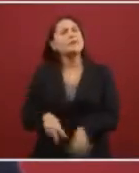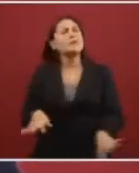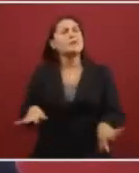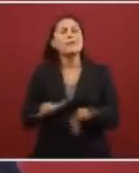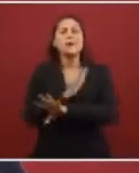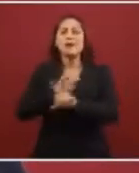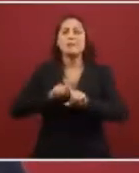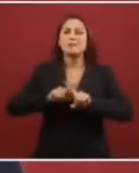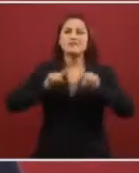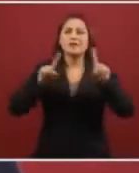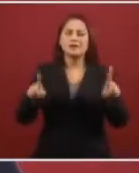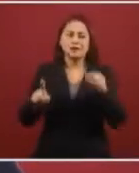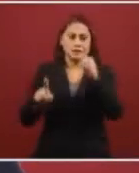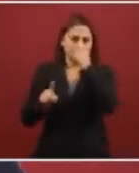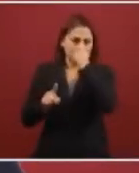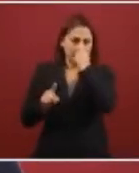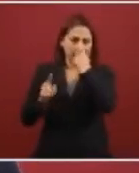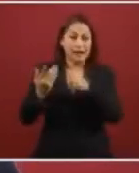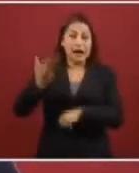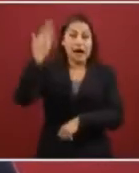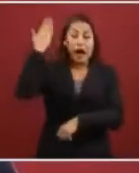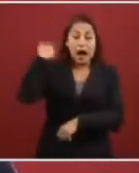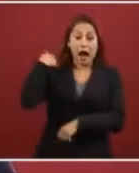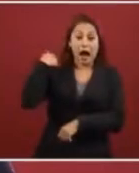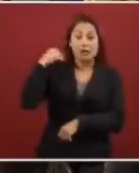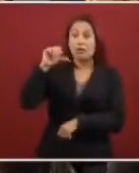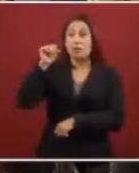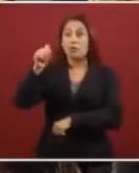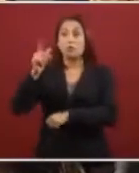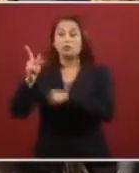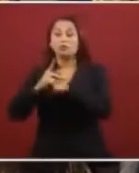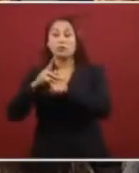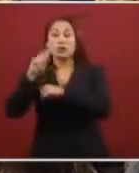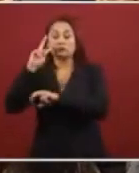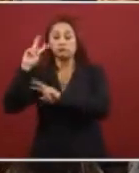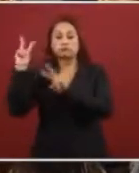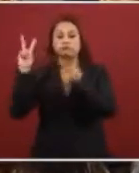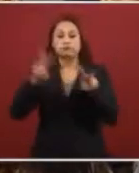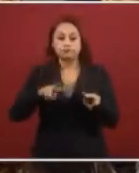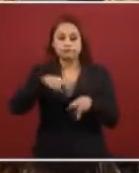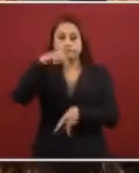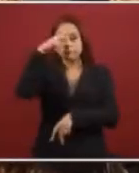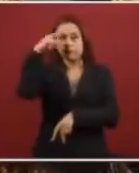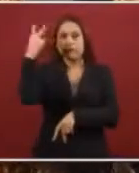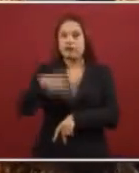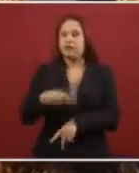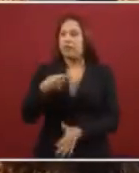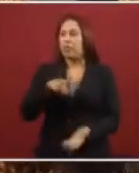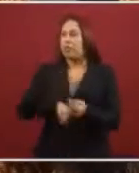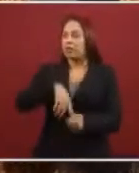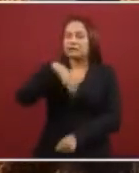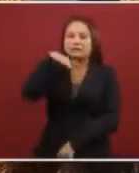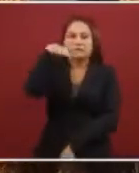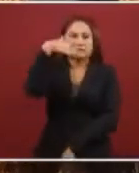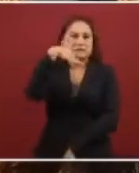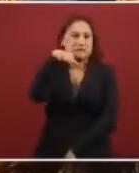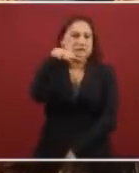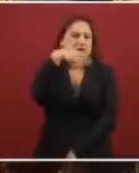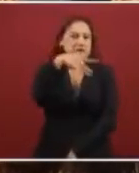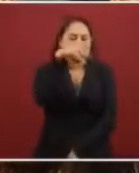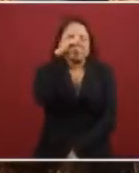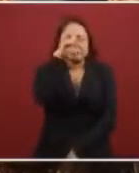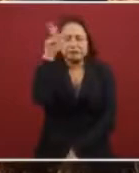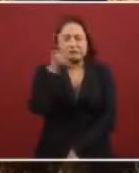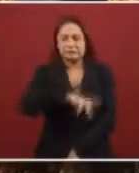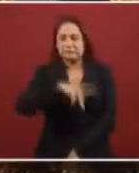corrupción of corruption imperante, that was imperative. La imagen de vergüenza, ¿no? Que se